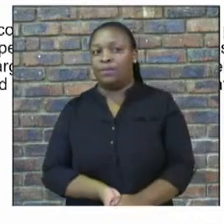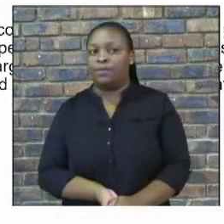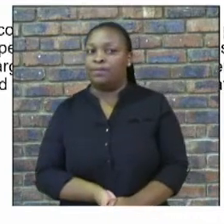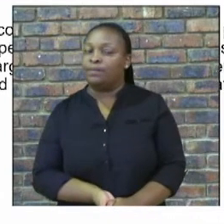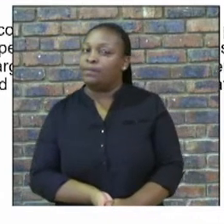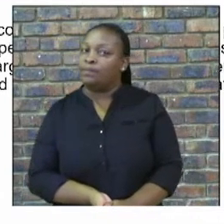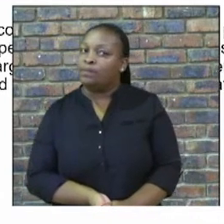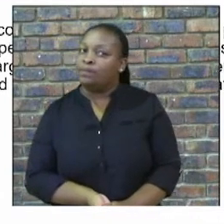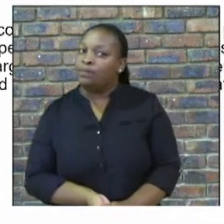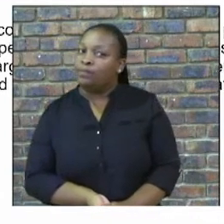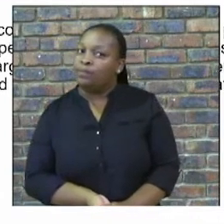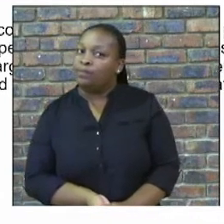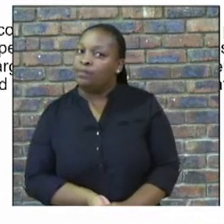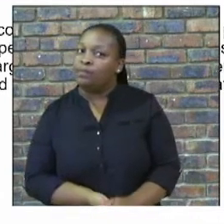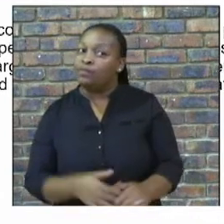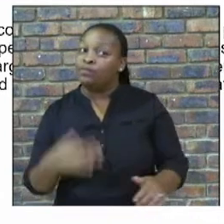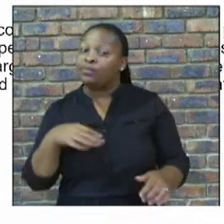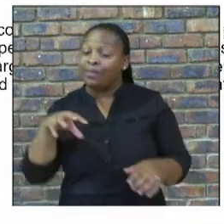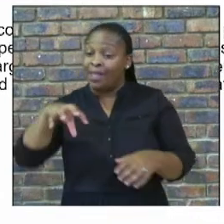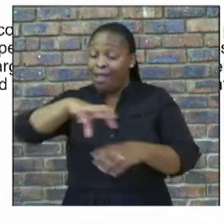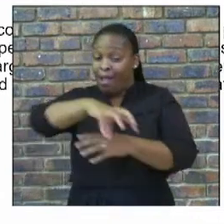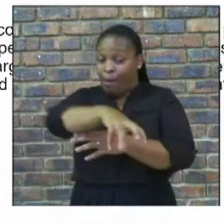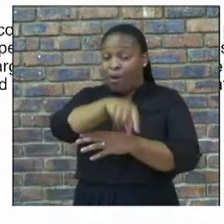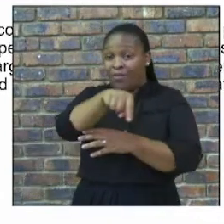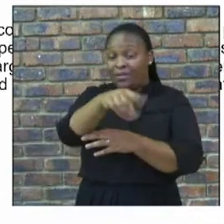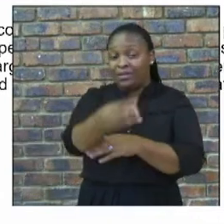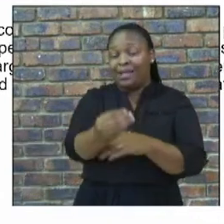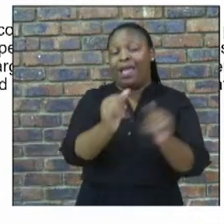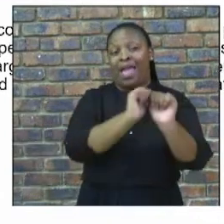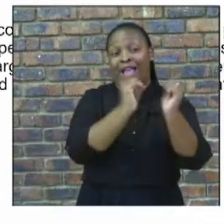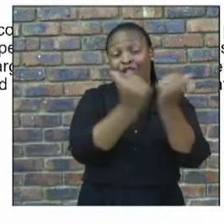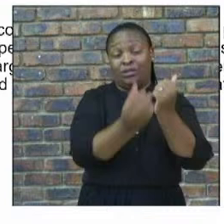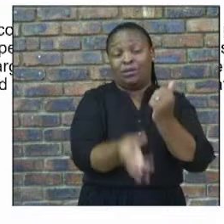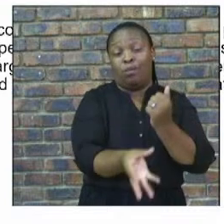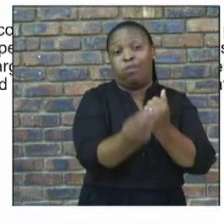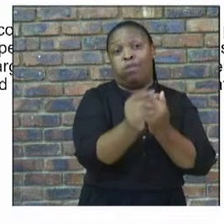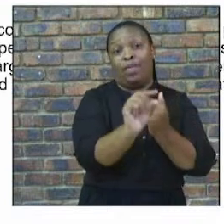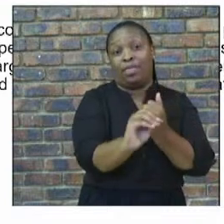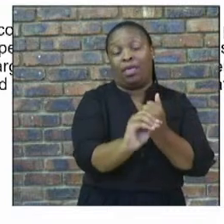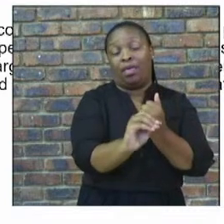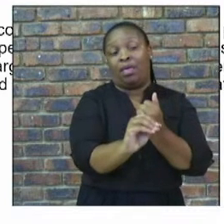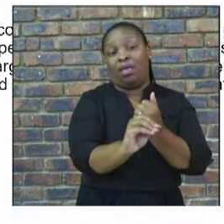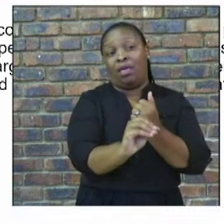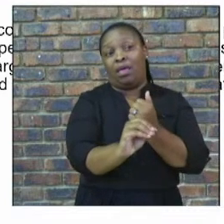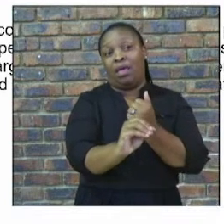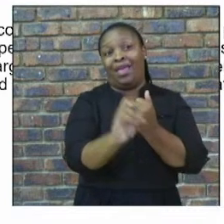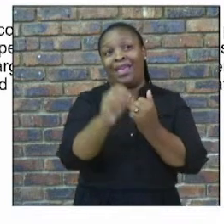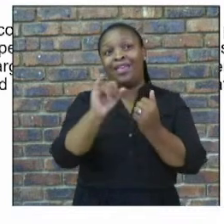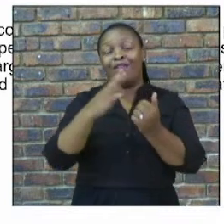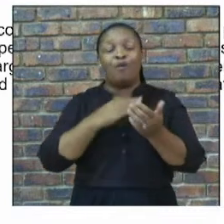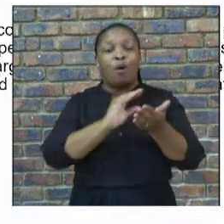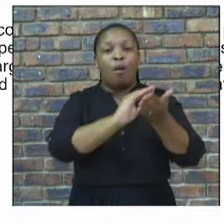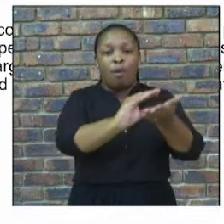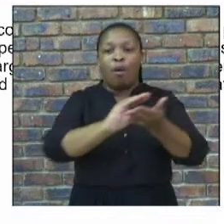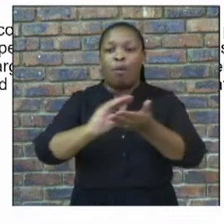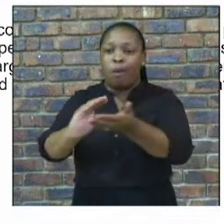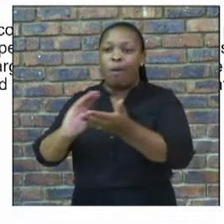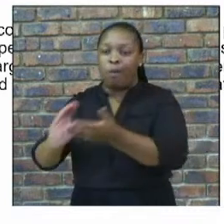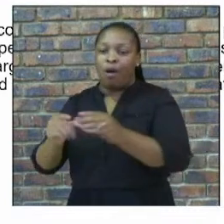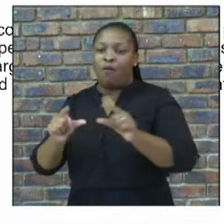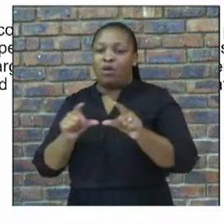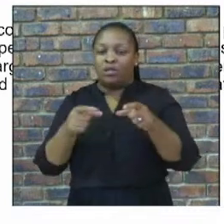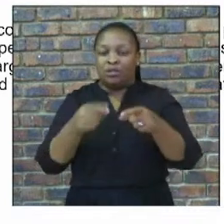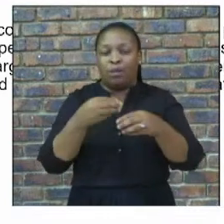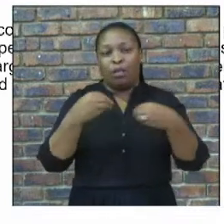are the agencies they already established for fund the business, right? For